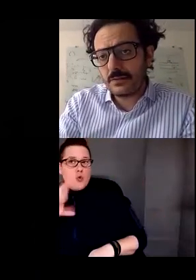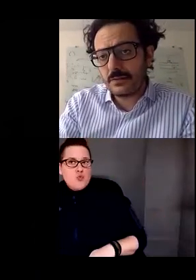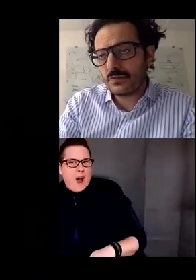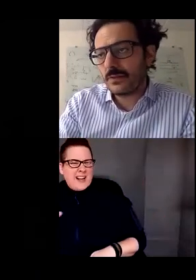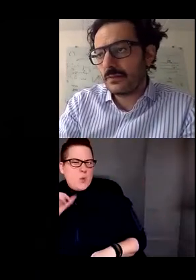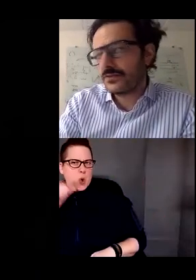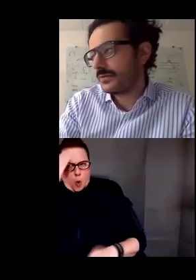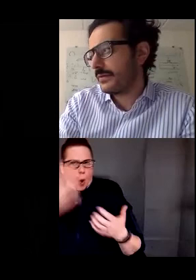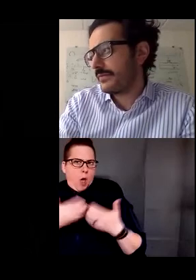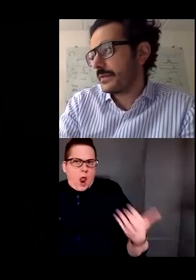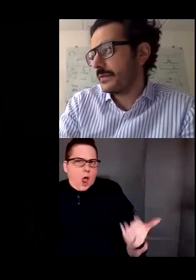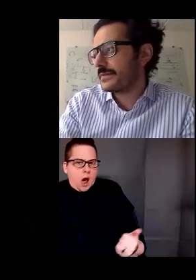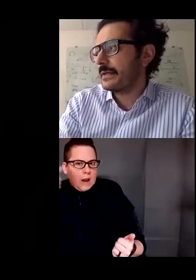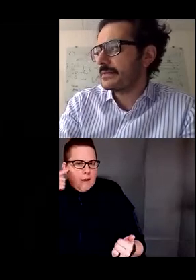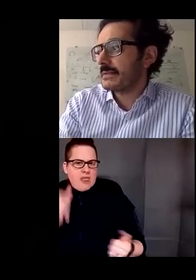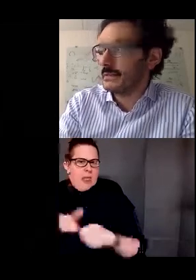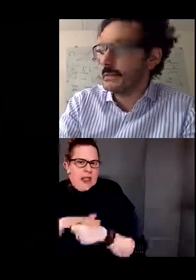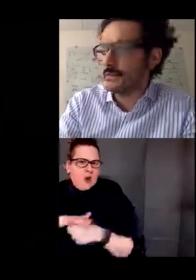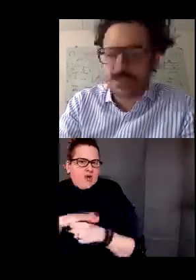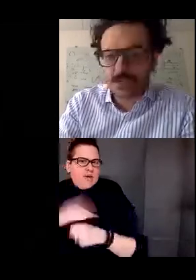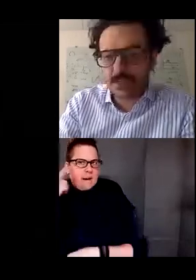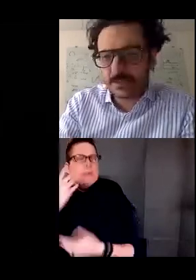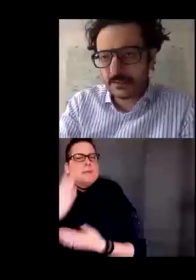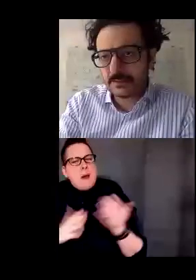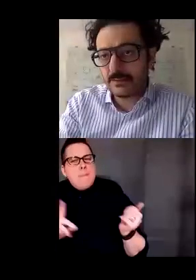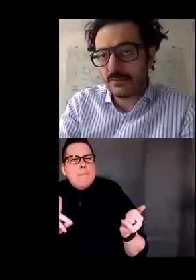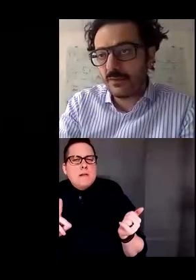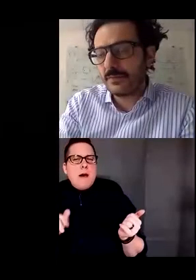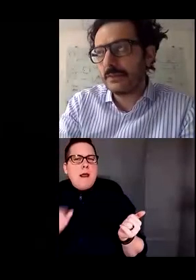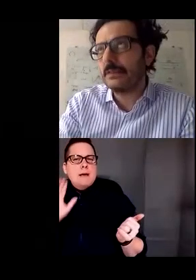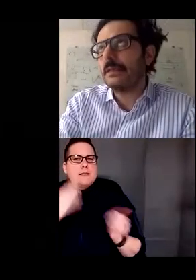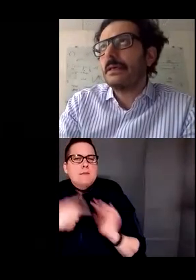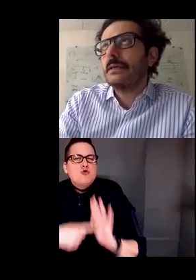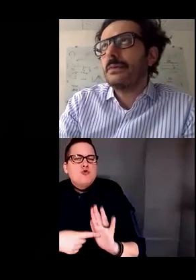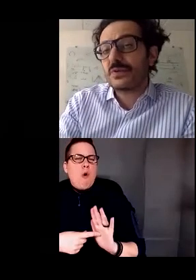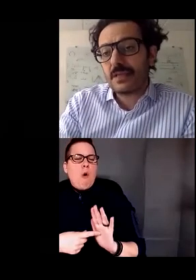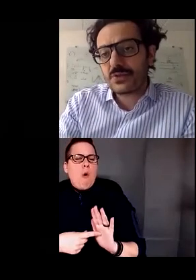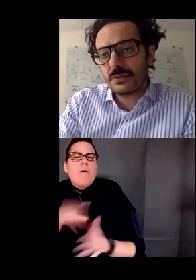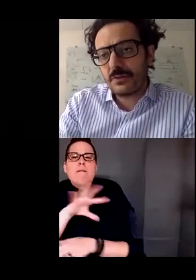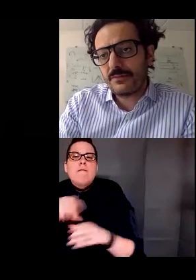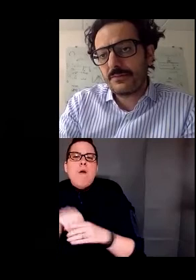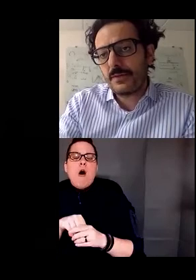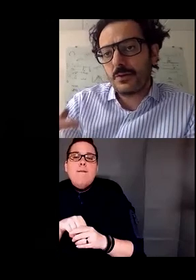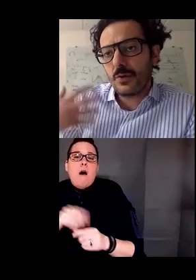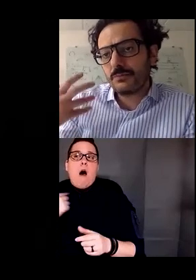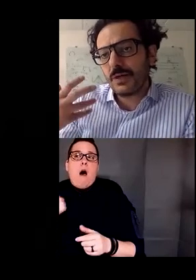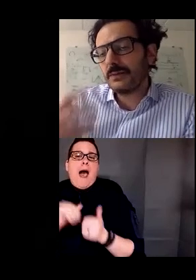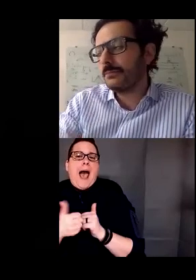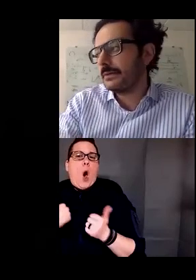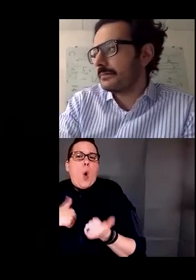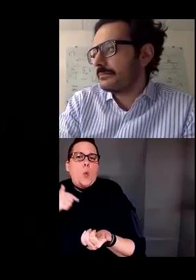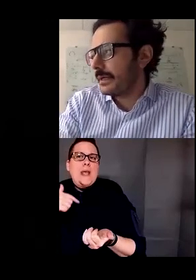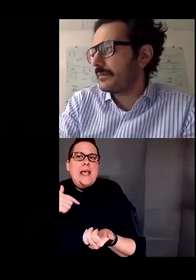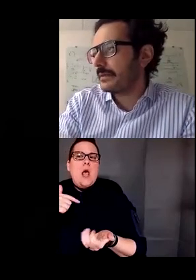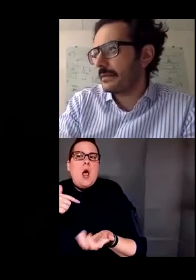about the superior longitudinal fasciculus. There is some data to suggest that it's involved in the perception of our own body,